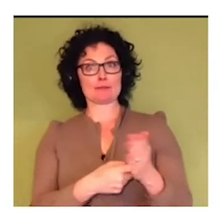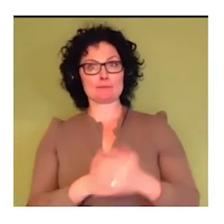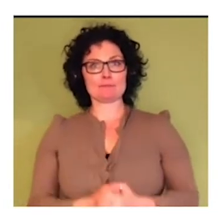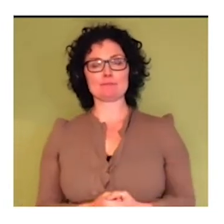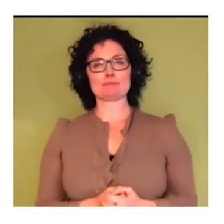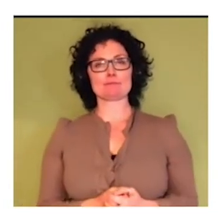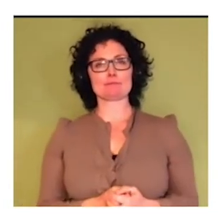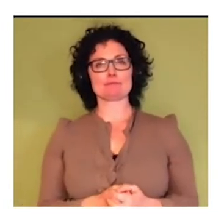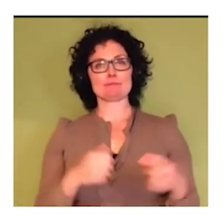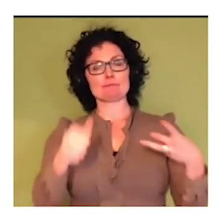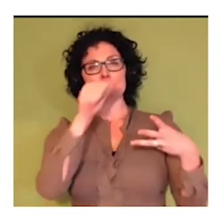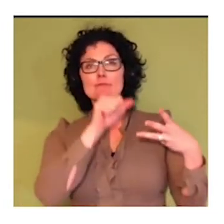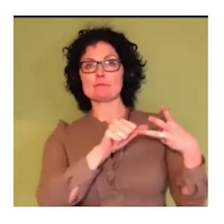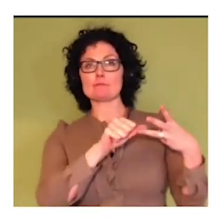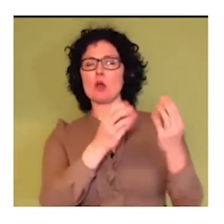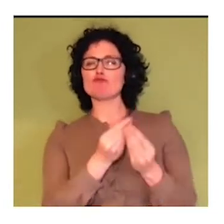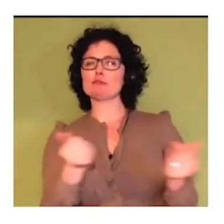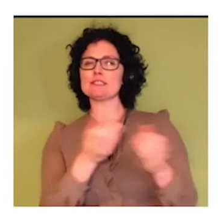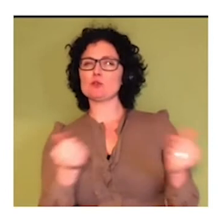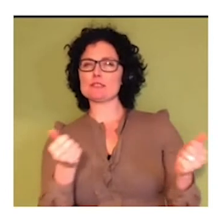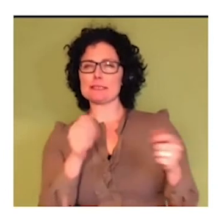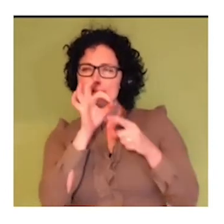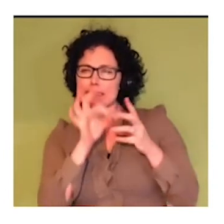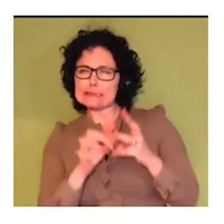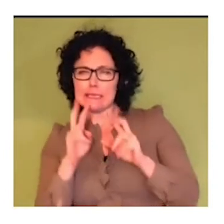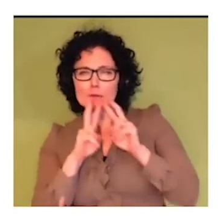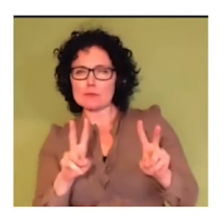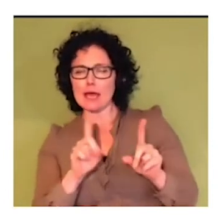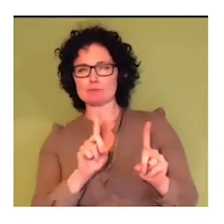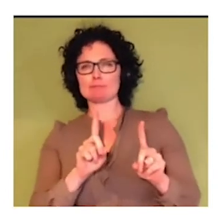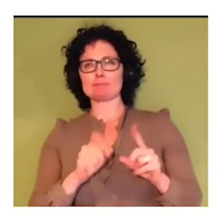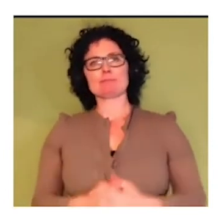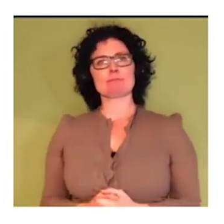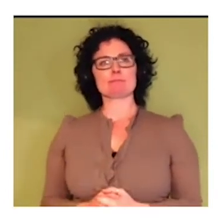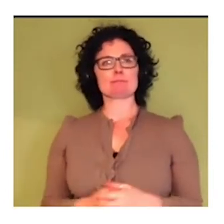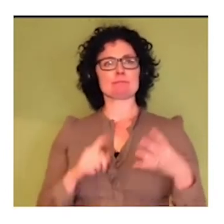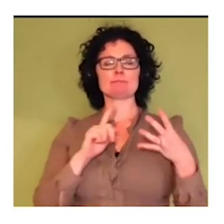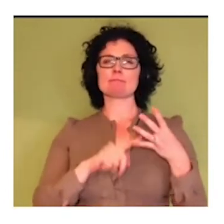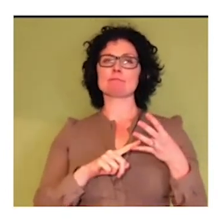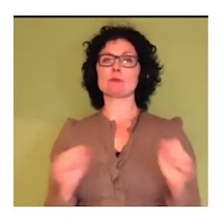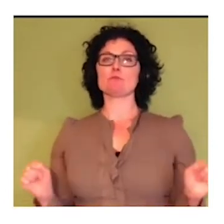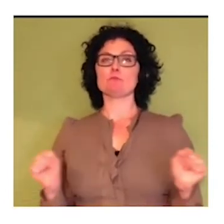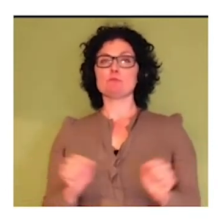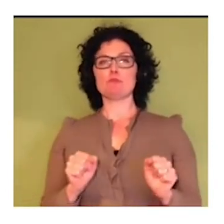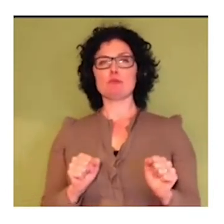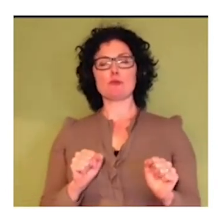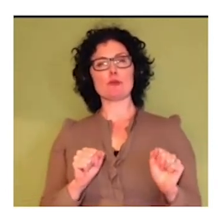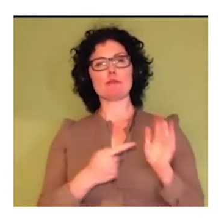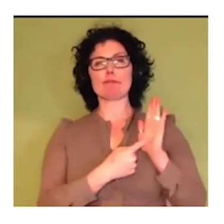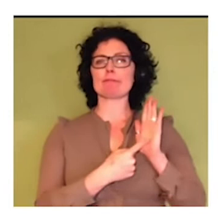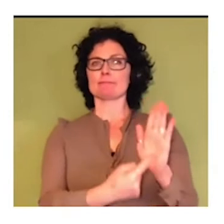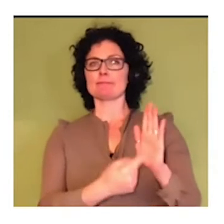for learning in more detail about large print. A brief look at technology